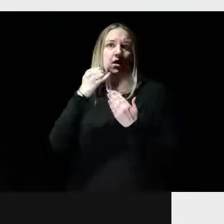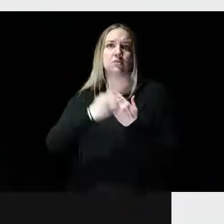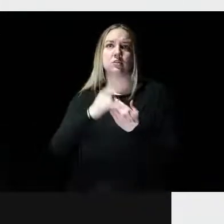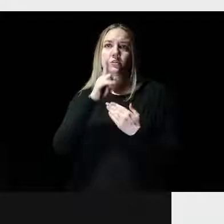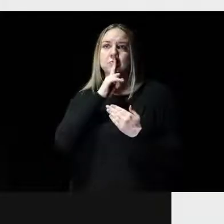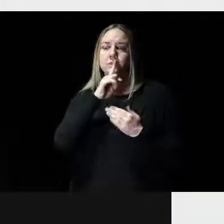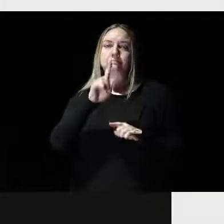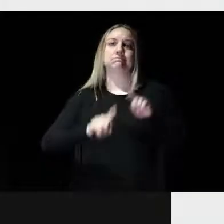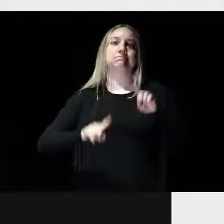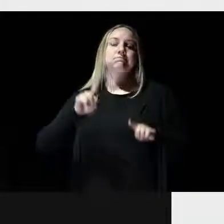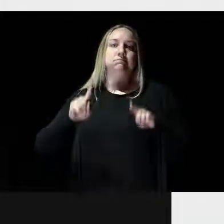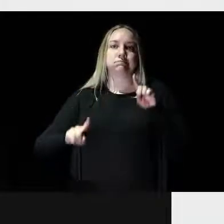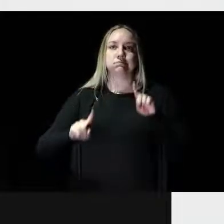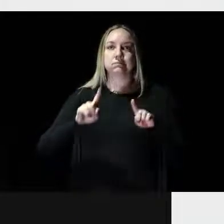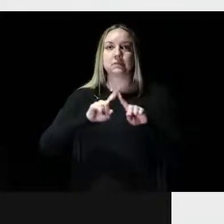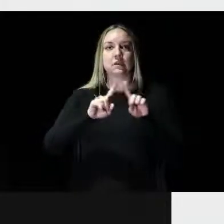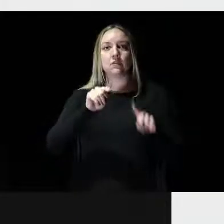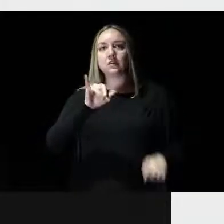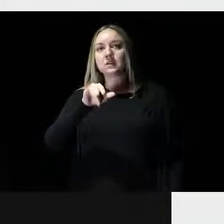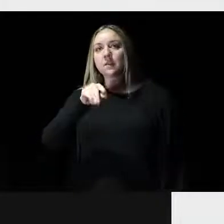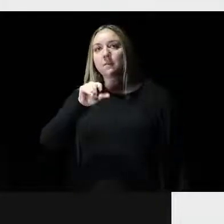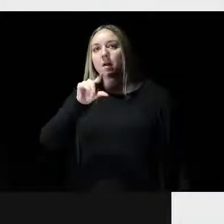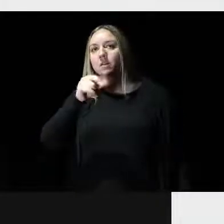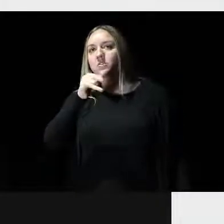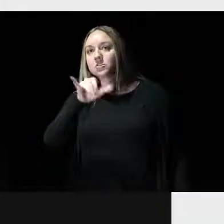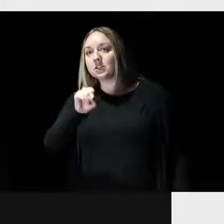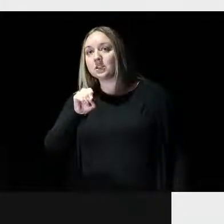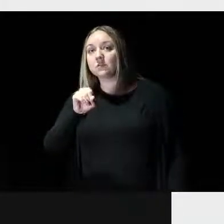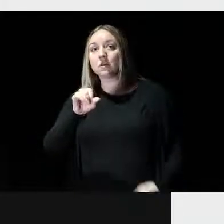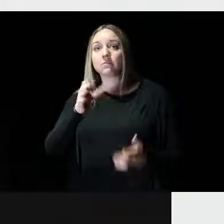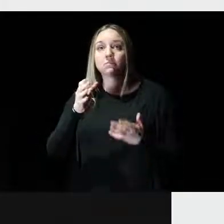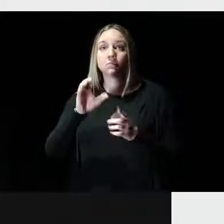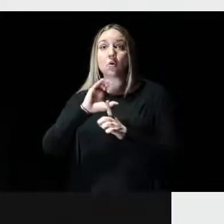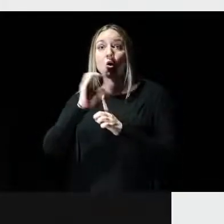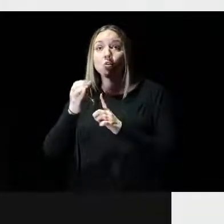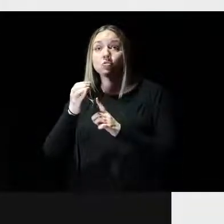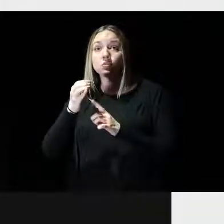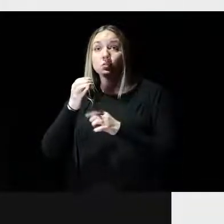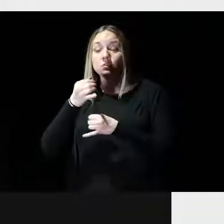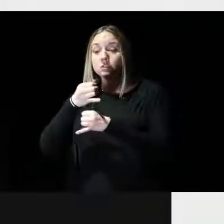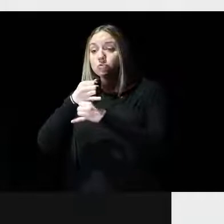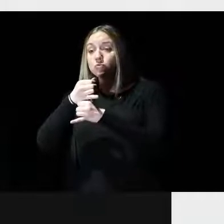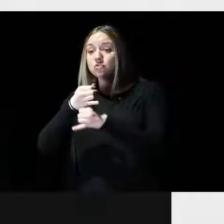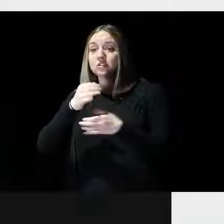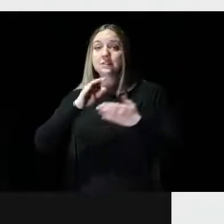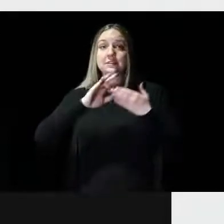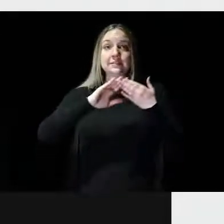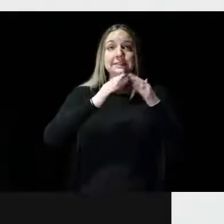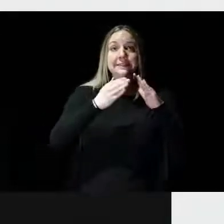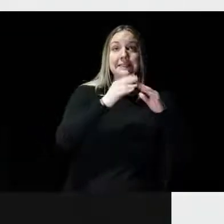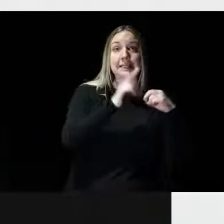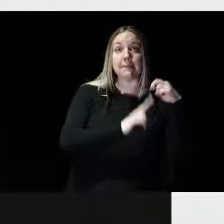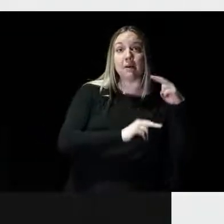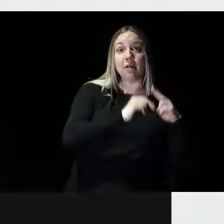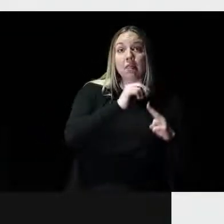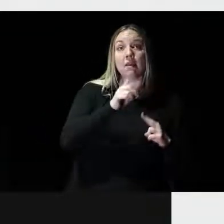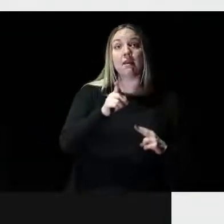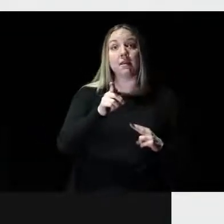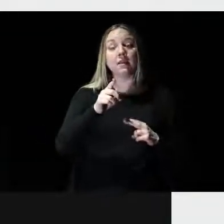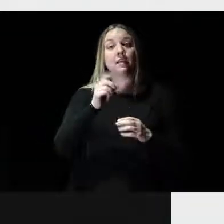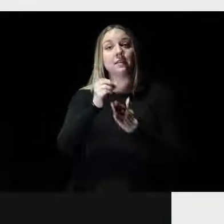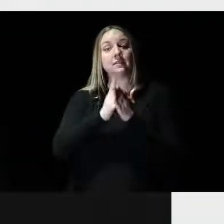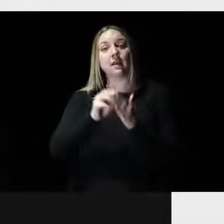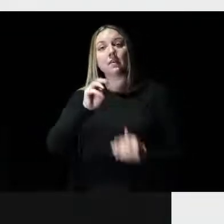of typologies from cultural institutions to city infrastructure. Michael's notable projects include the Moody Center for the Arts at